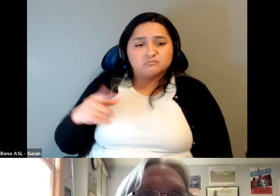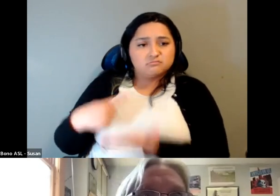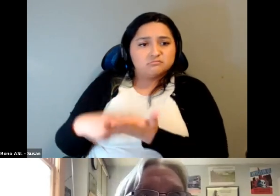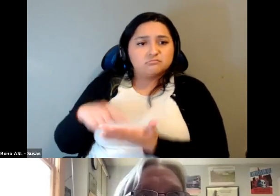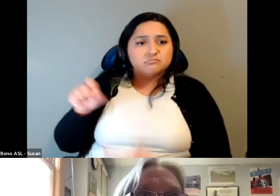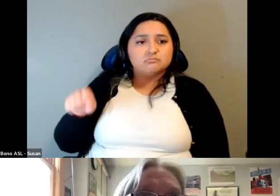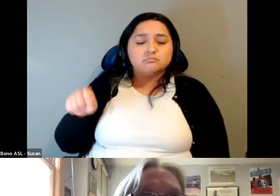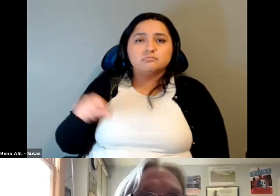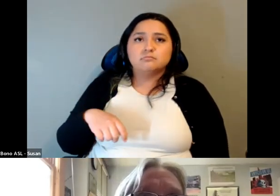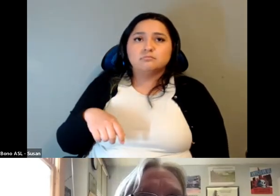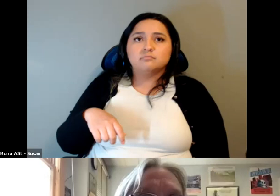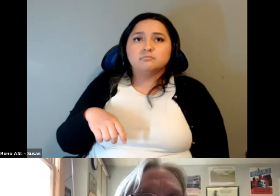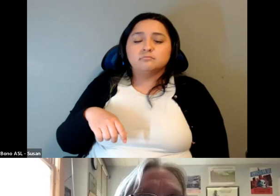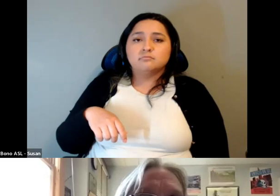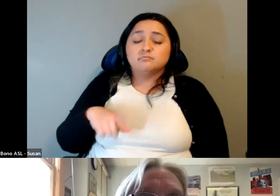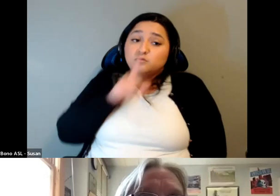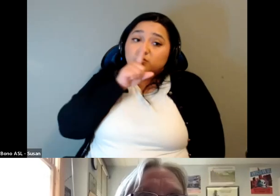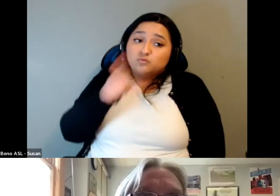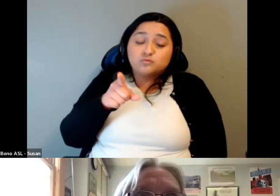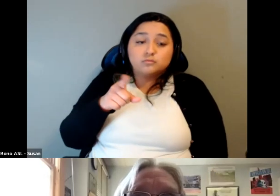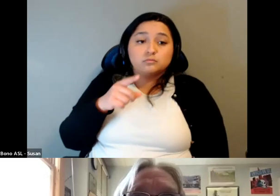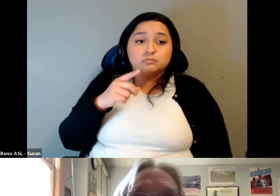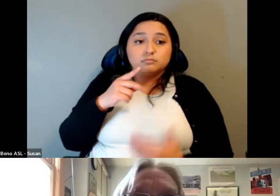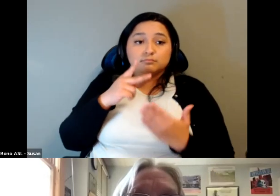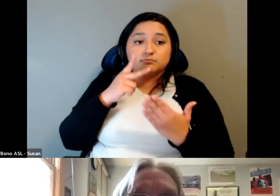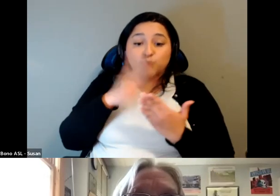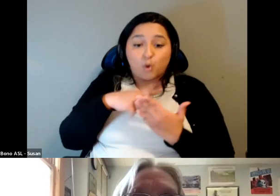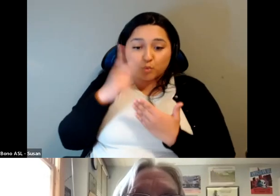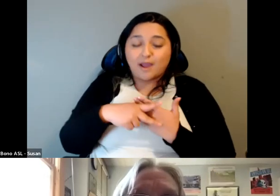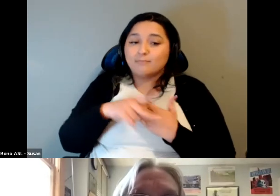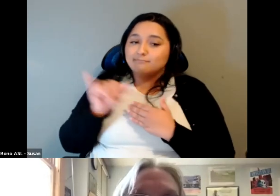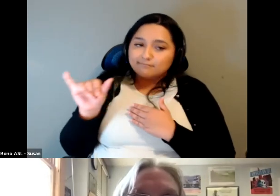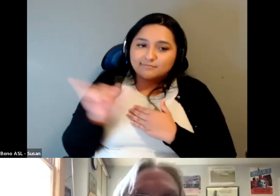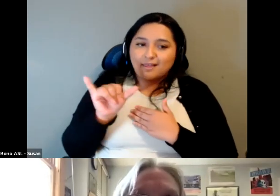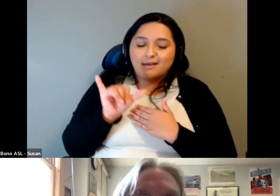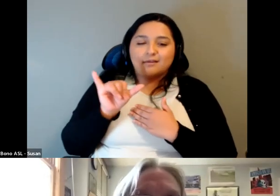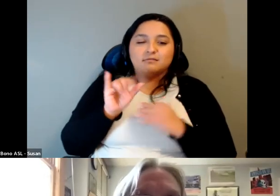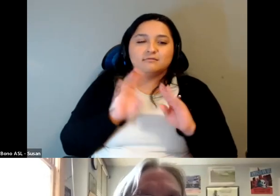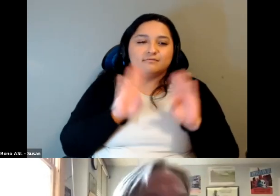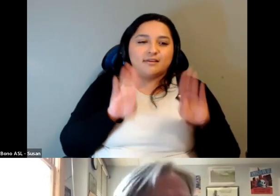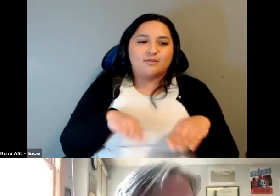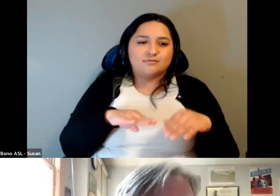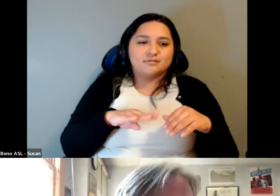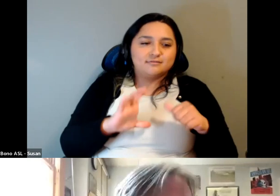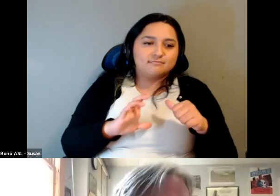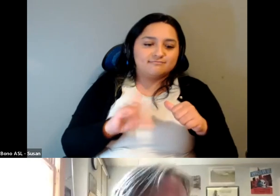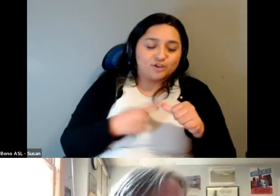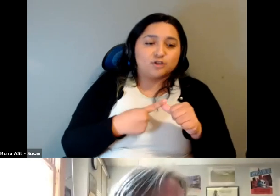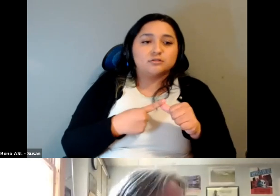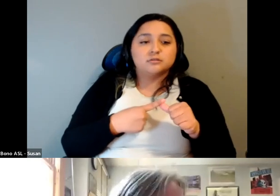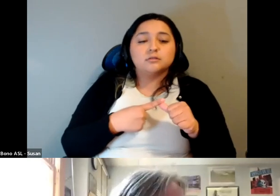know, programs like this, like Housing First, can help specific individuals, but they